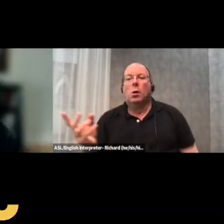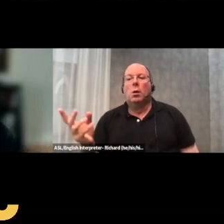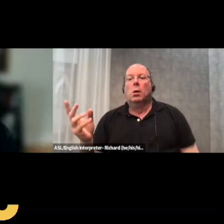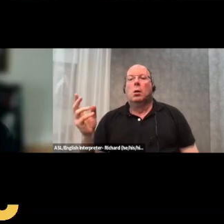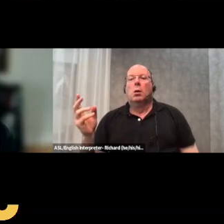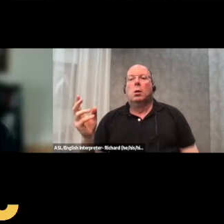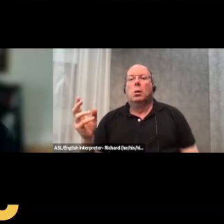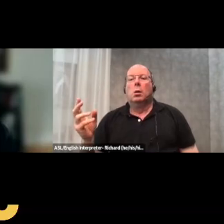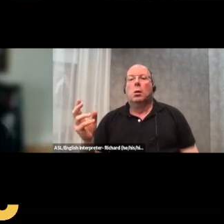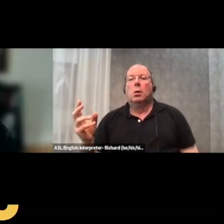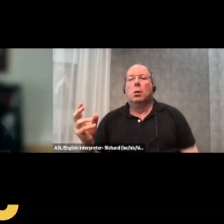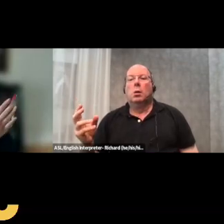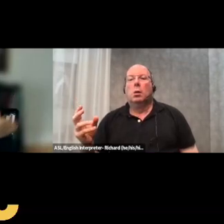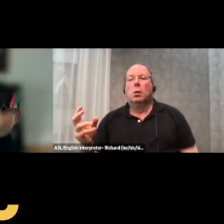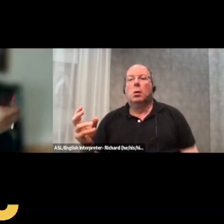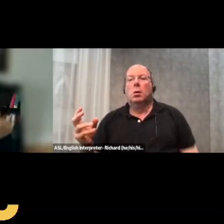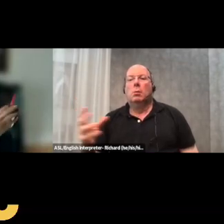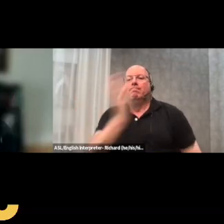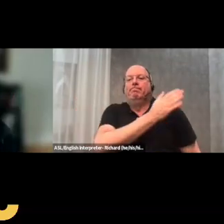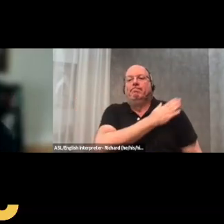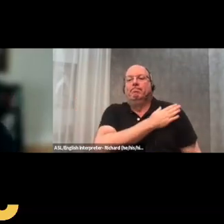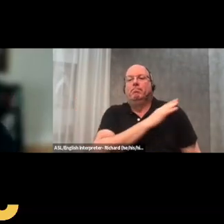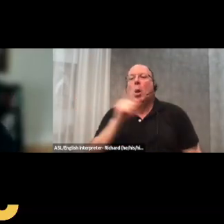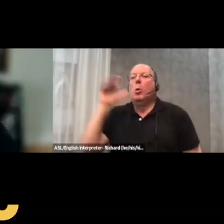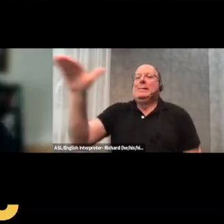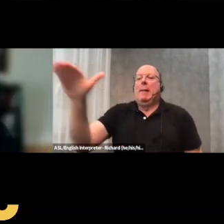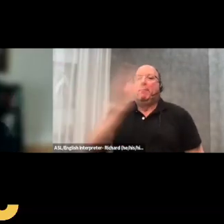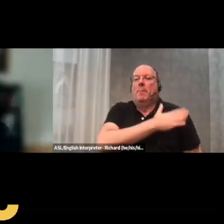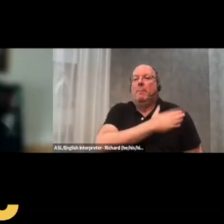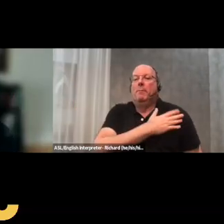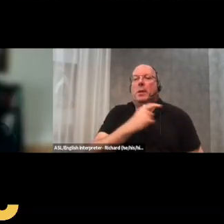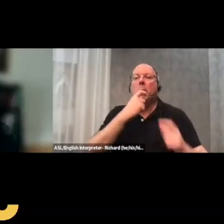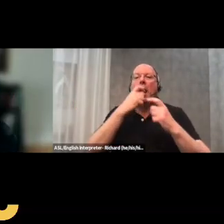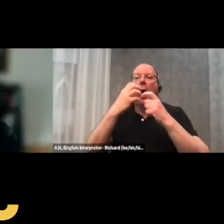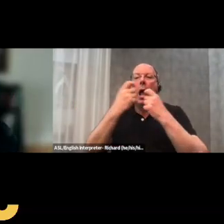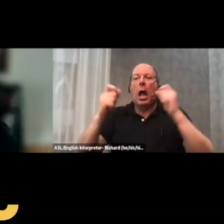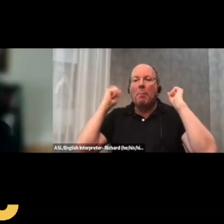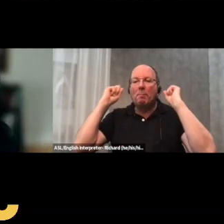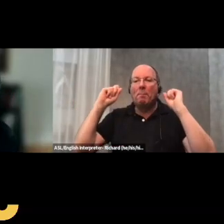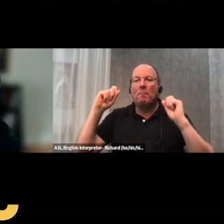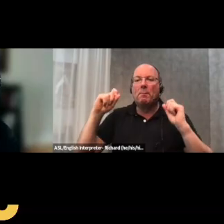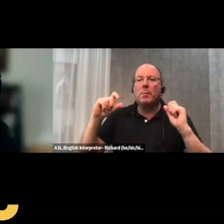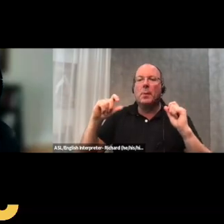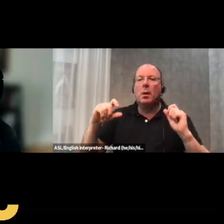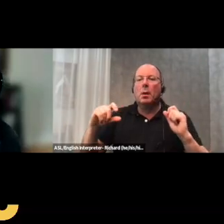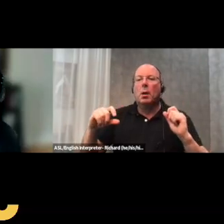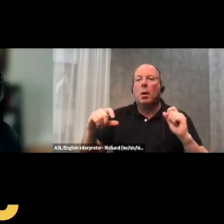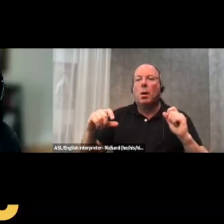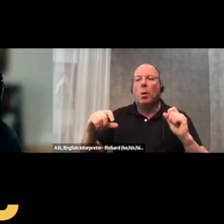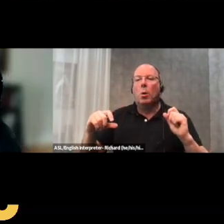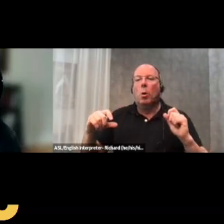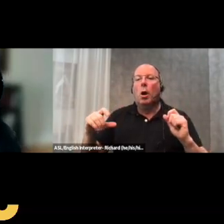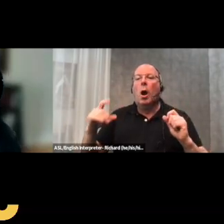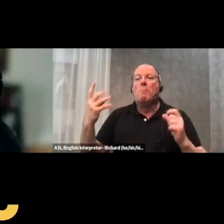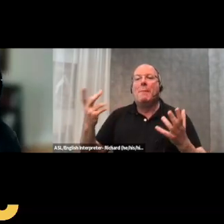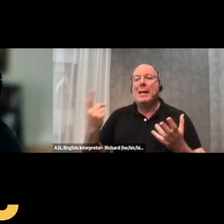action could be as simple as tapping on the person's shoulder. It can be holding an object that makes noise and